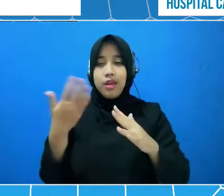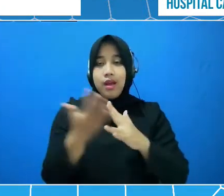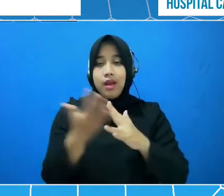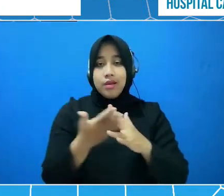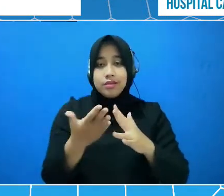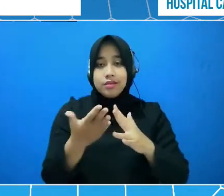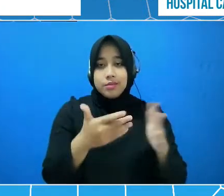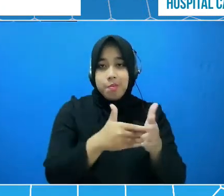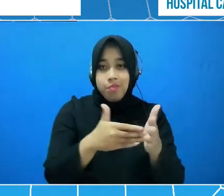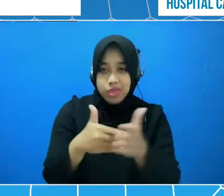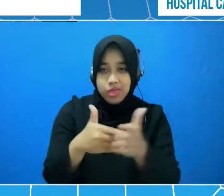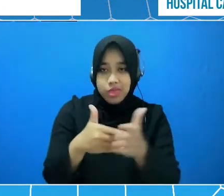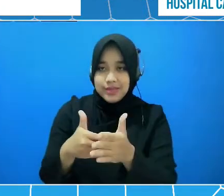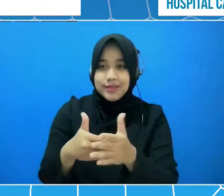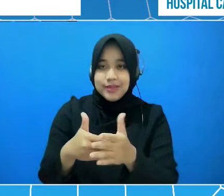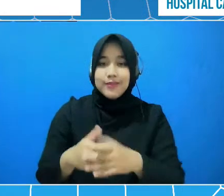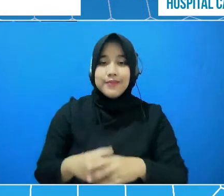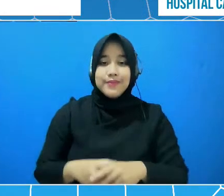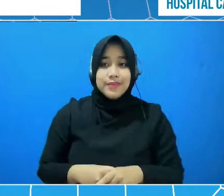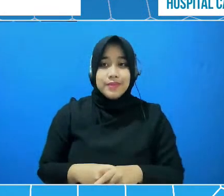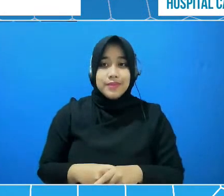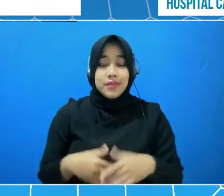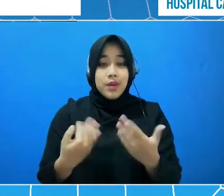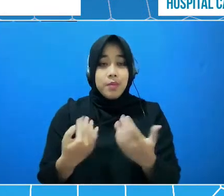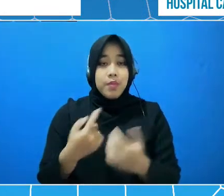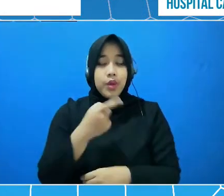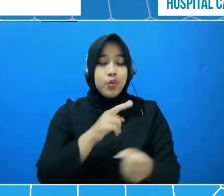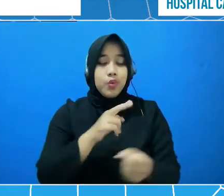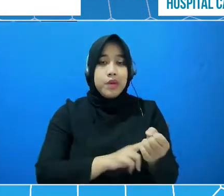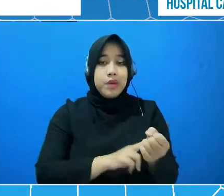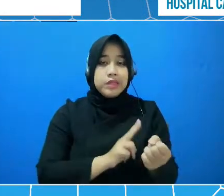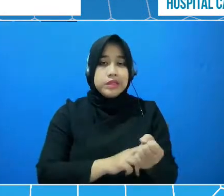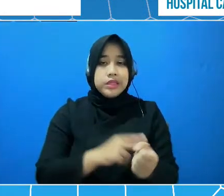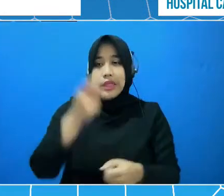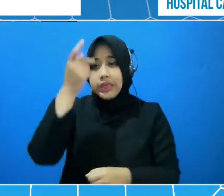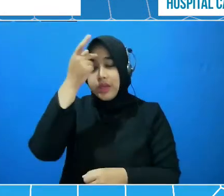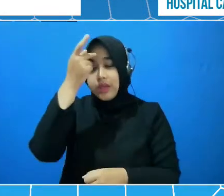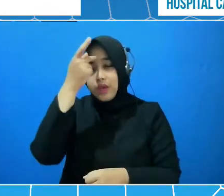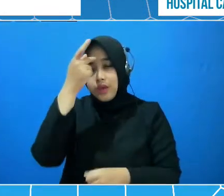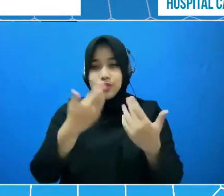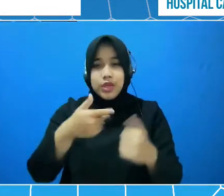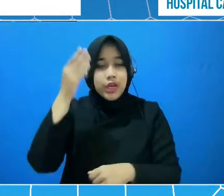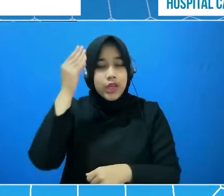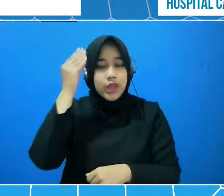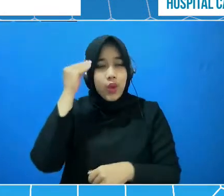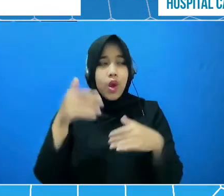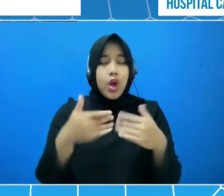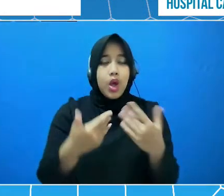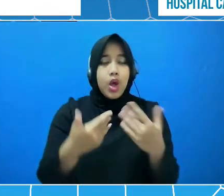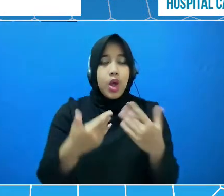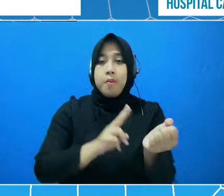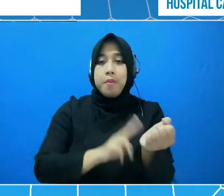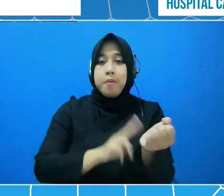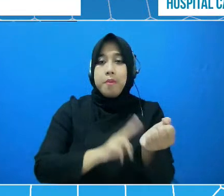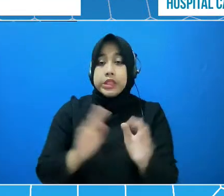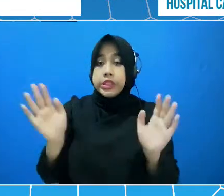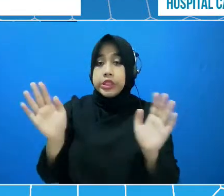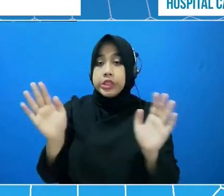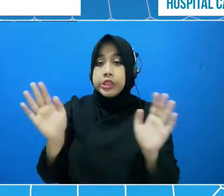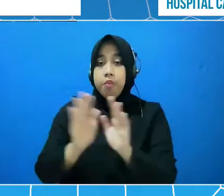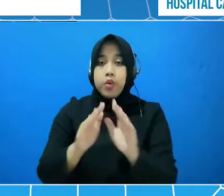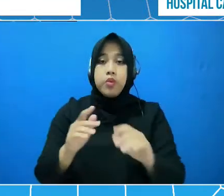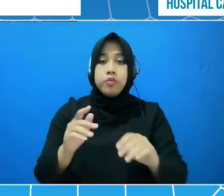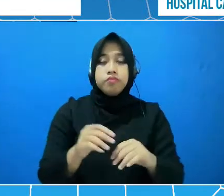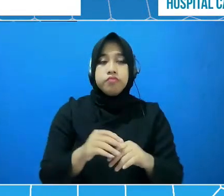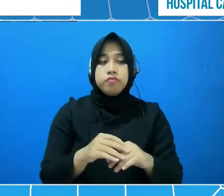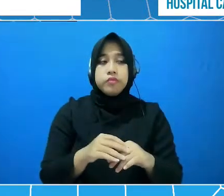known cancer patients or even a new established patient, they tend to present slightly later than what we used to see